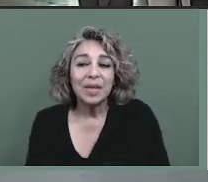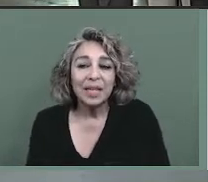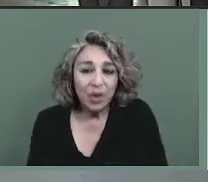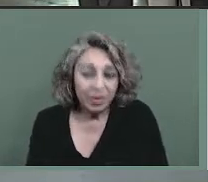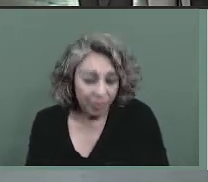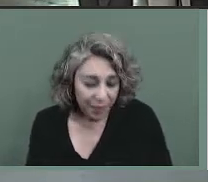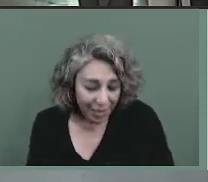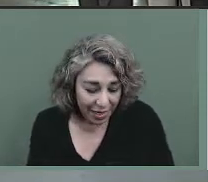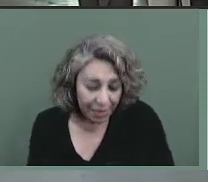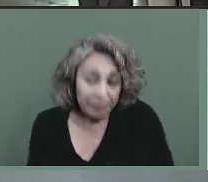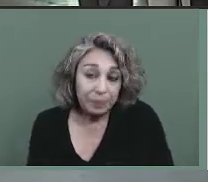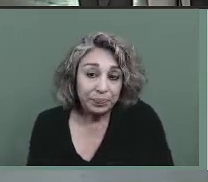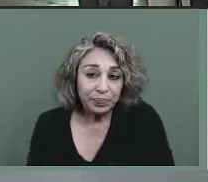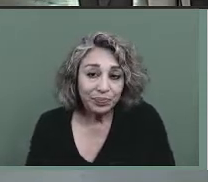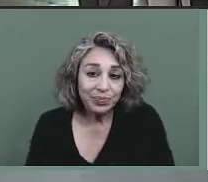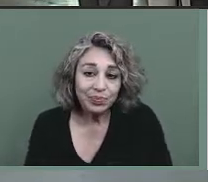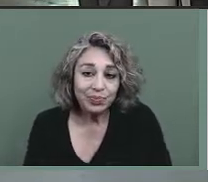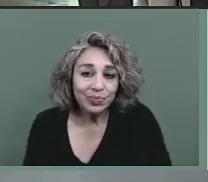Well, hello everybody.